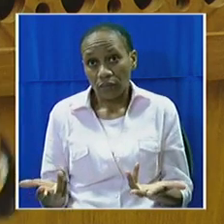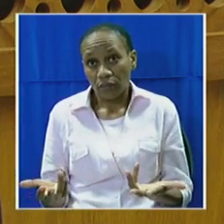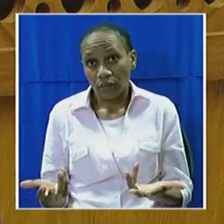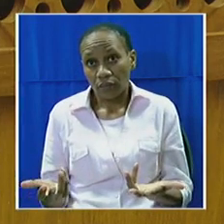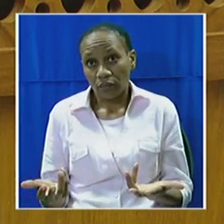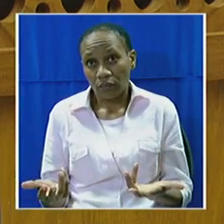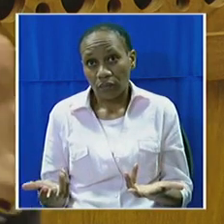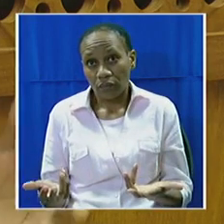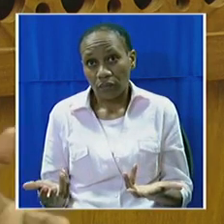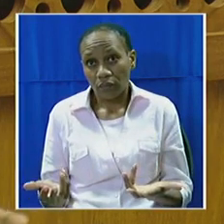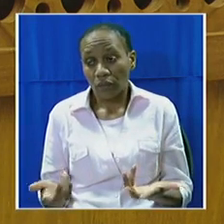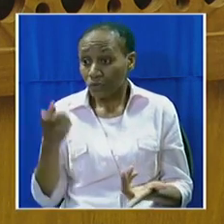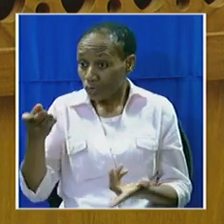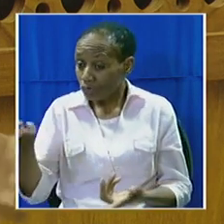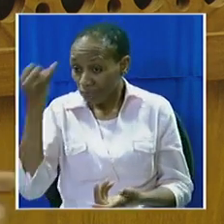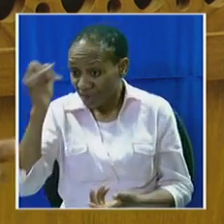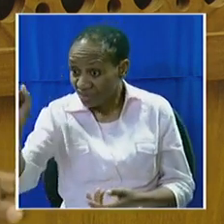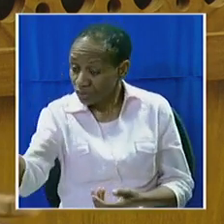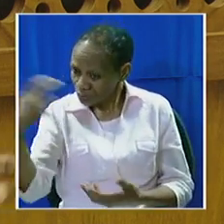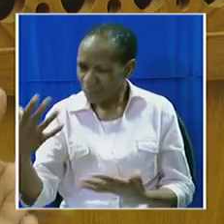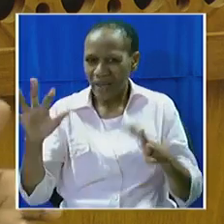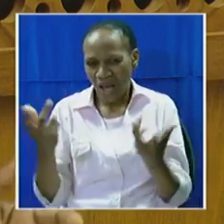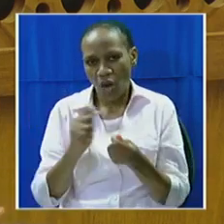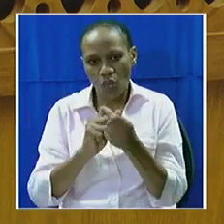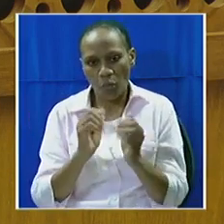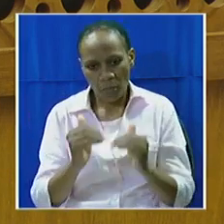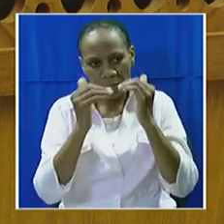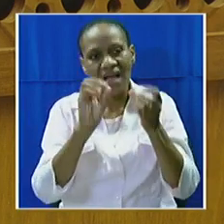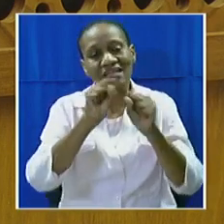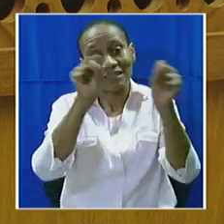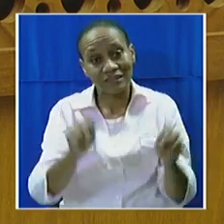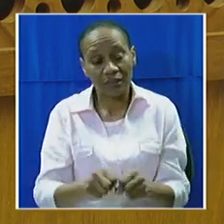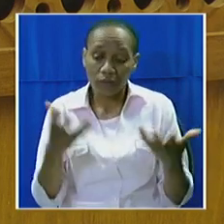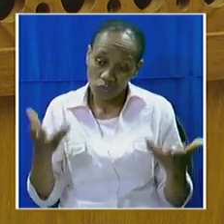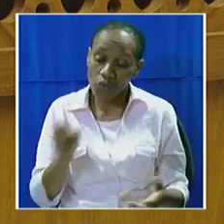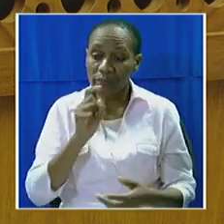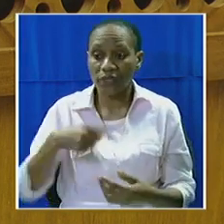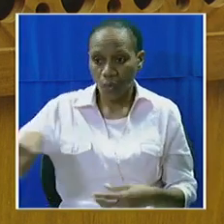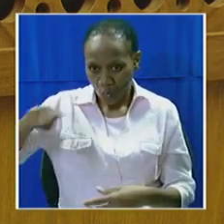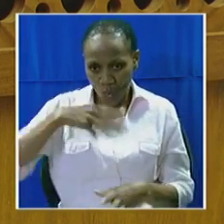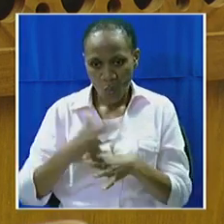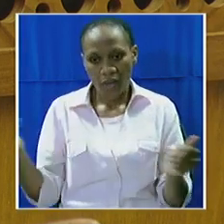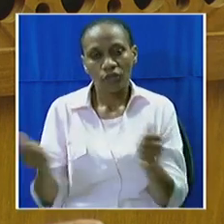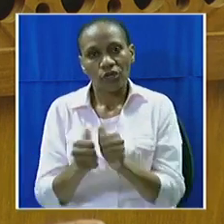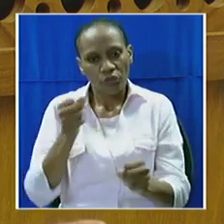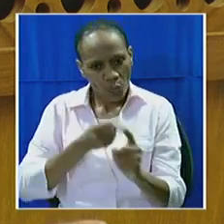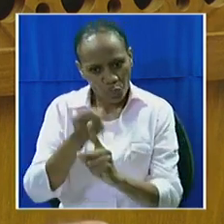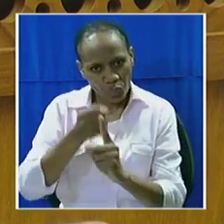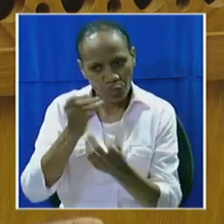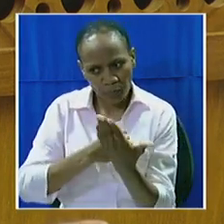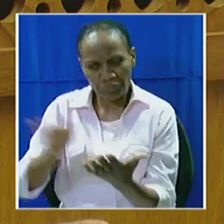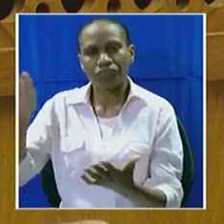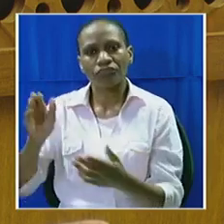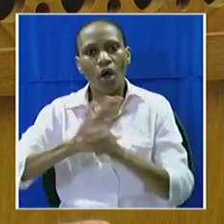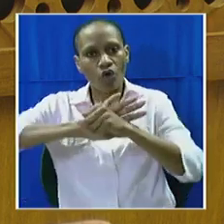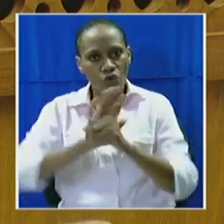our attention what needs to be corrected. At that point, we will all be working together to fight coronavirus. Like all the other countries,